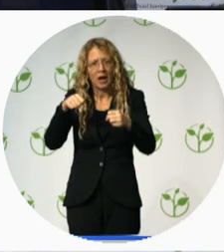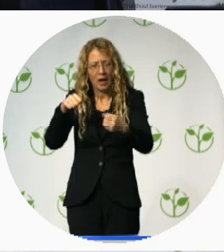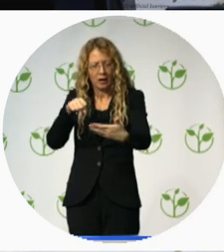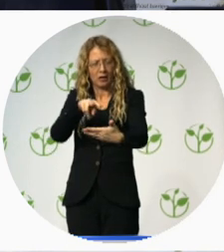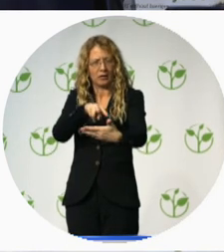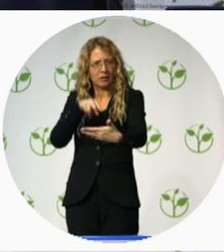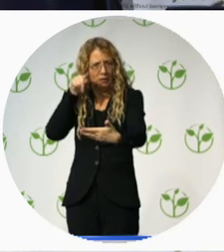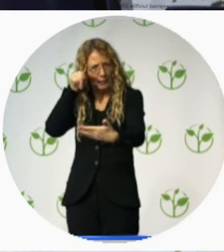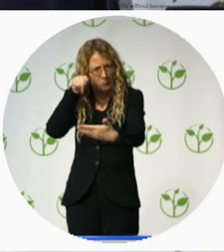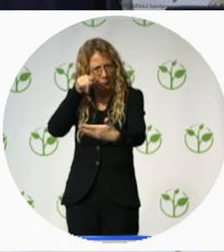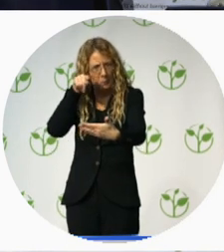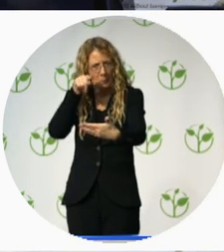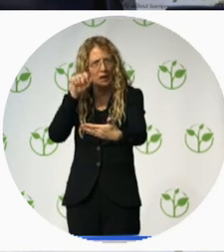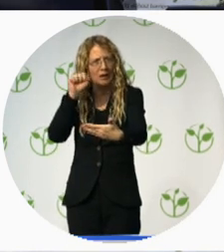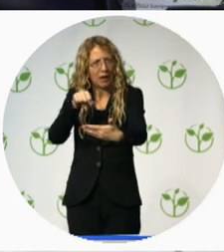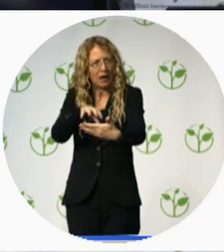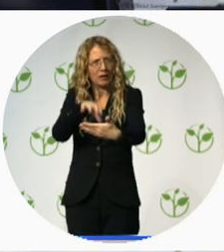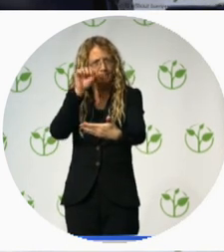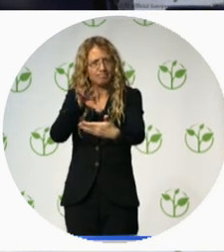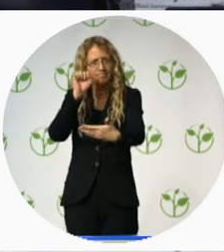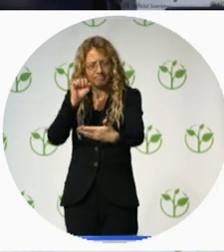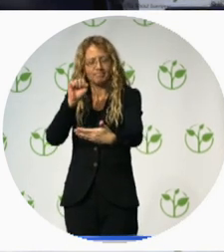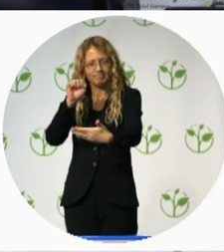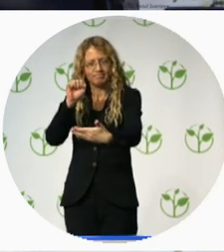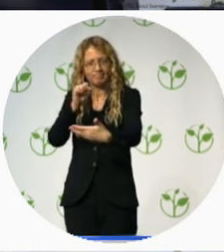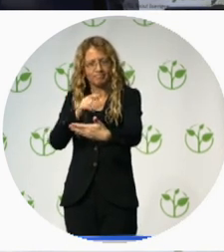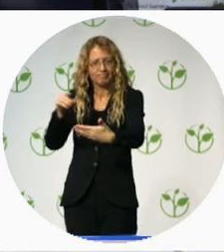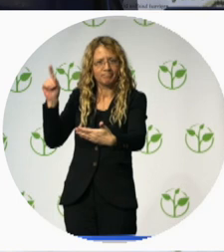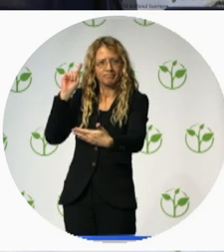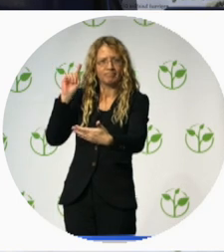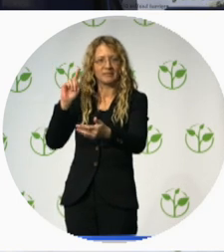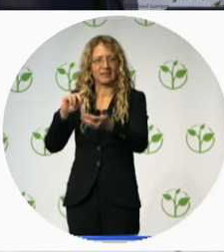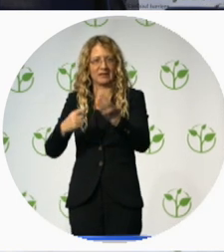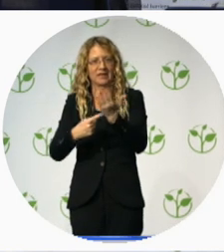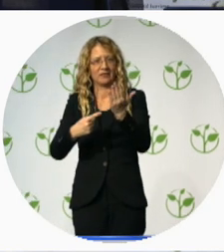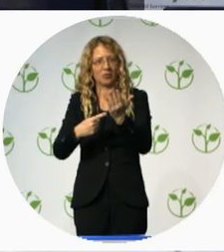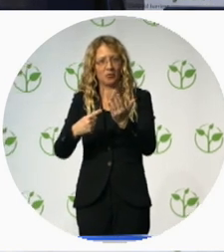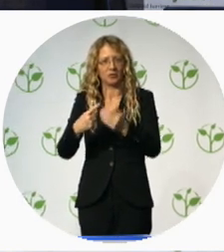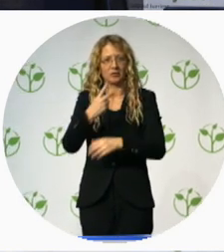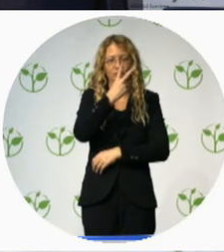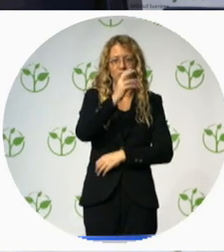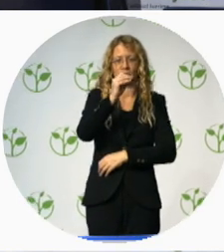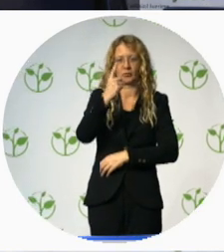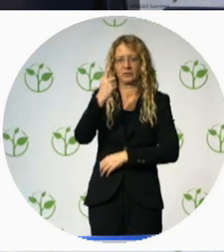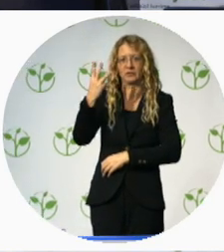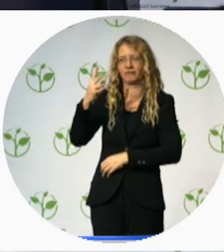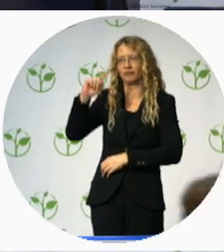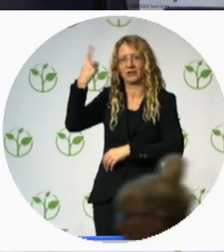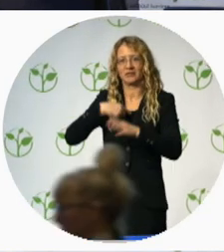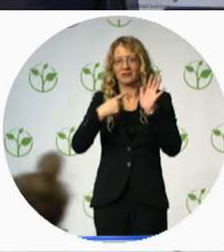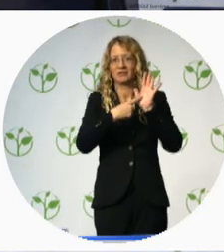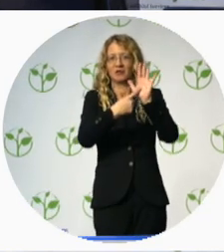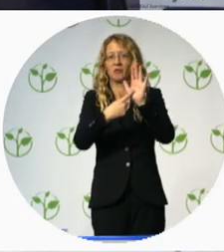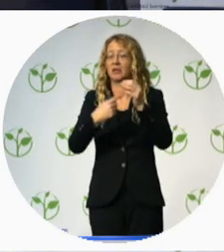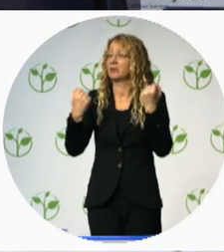device was released as a prototype in September 2013 and MyEye is currently available around the world in